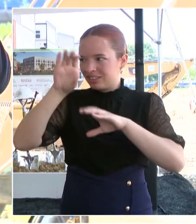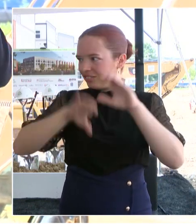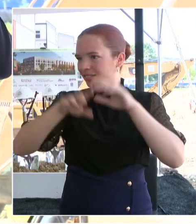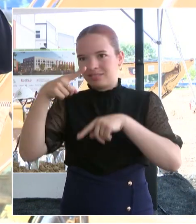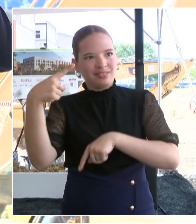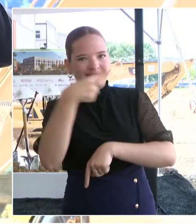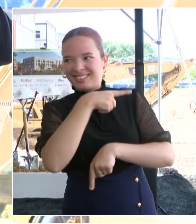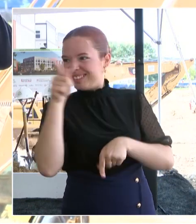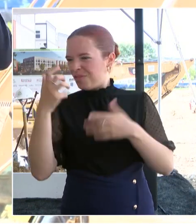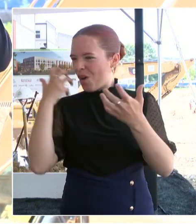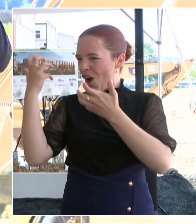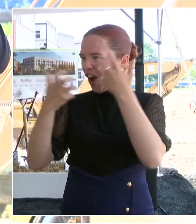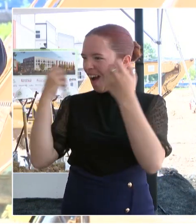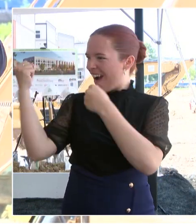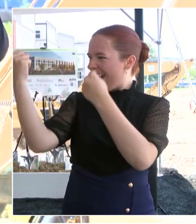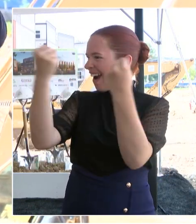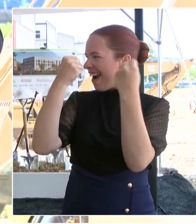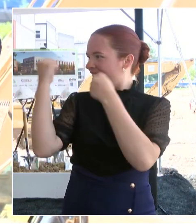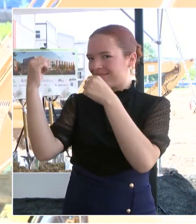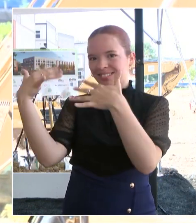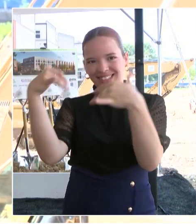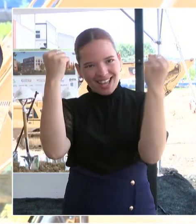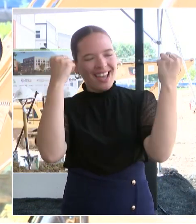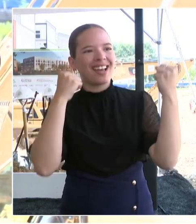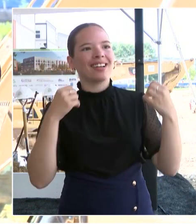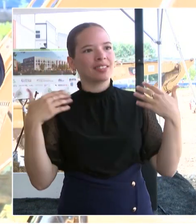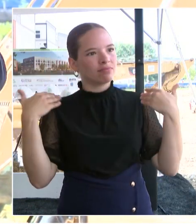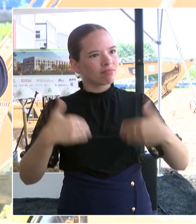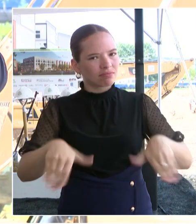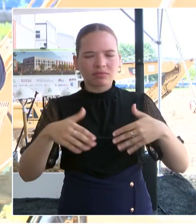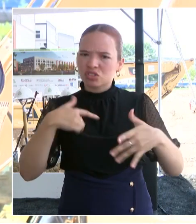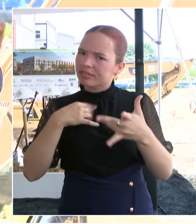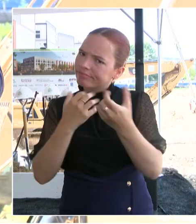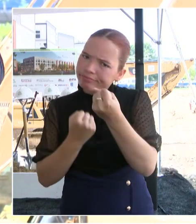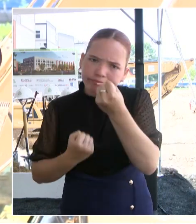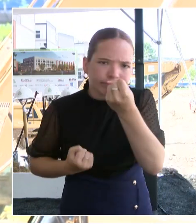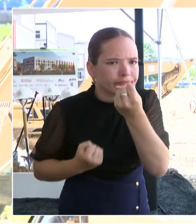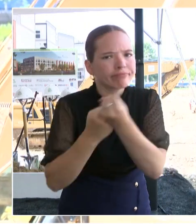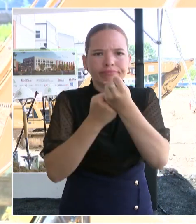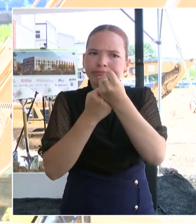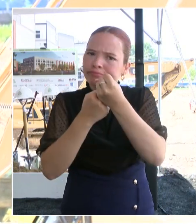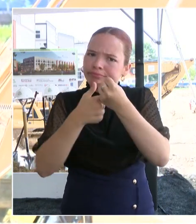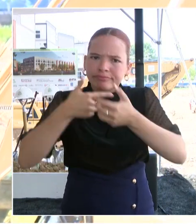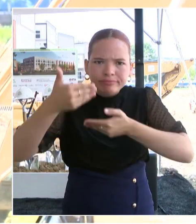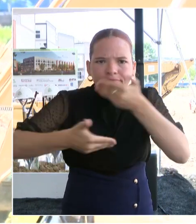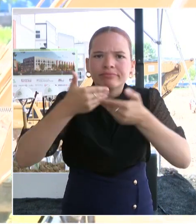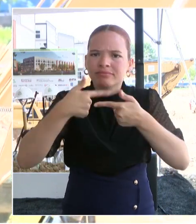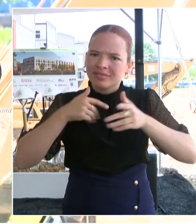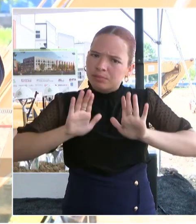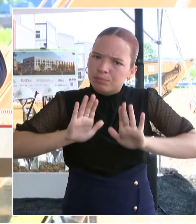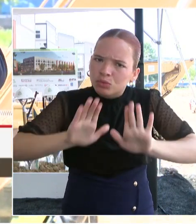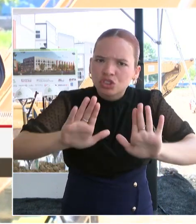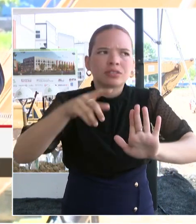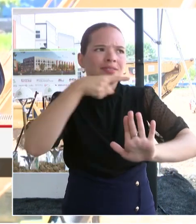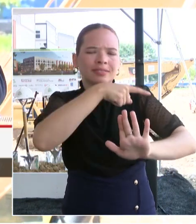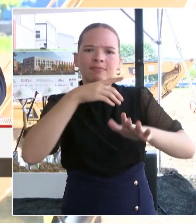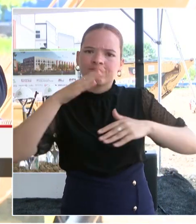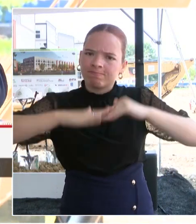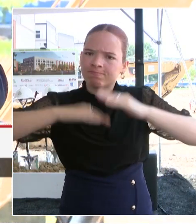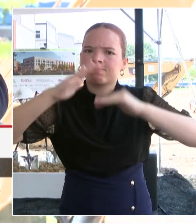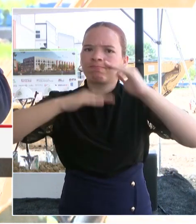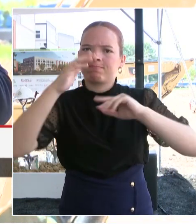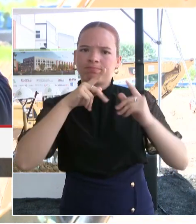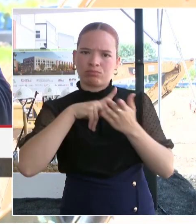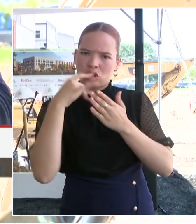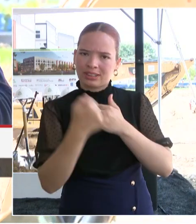and really moved the ball forward and pushed us as opposed to the other way around. So, as many of you who know me know,